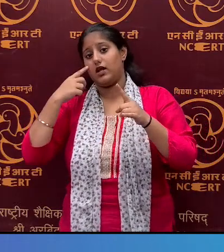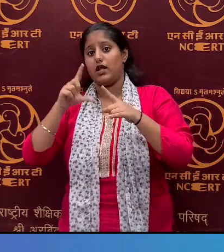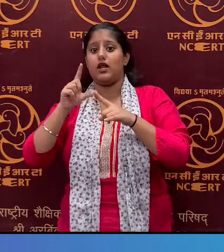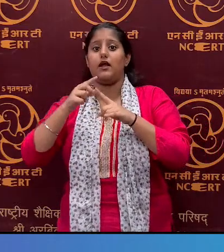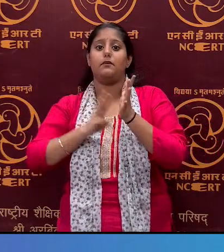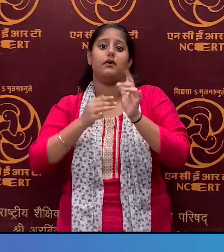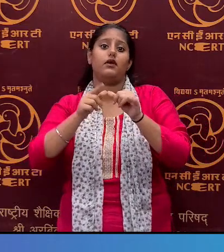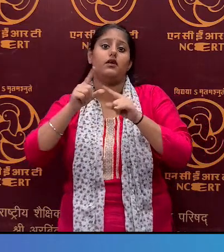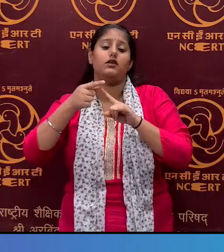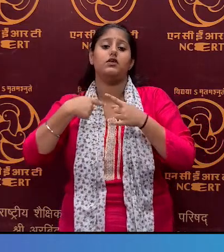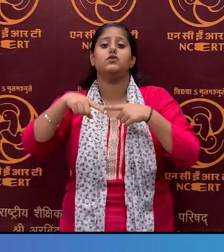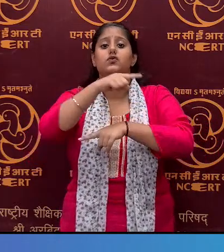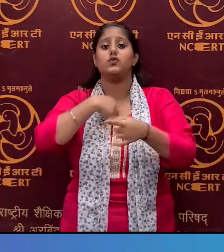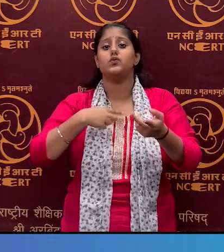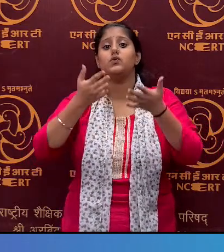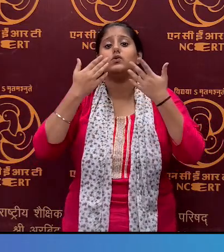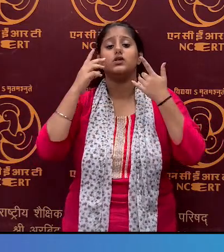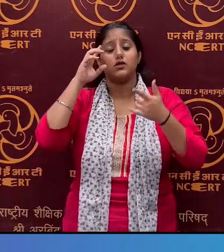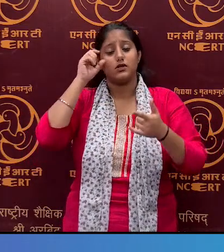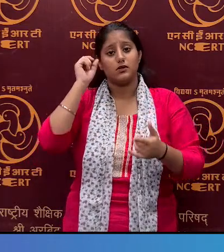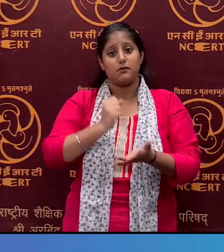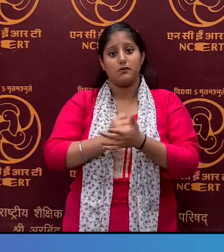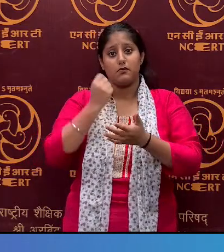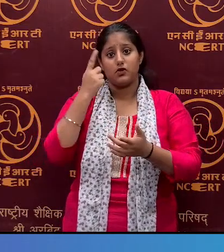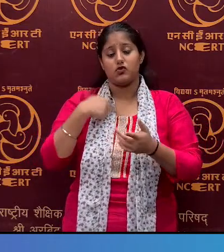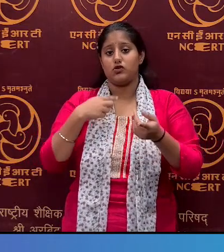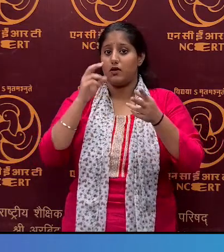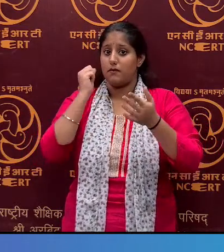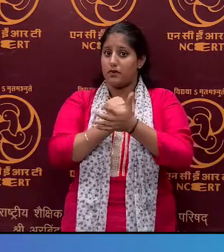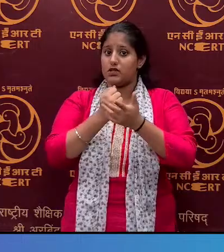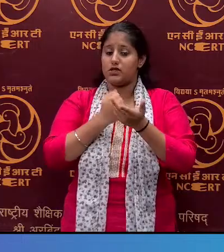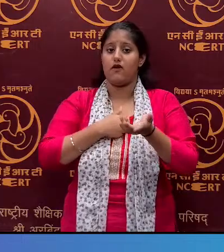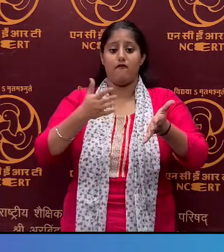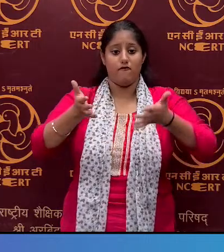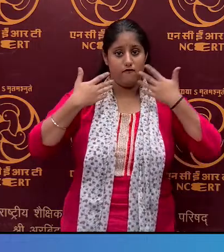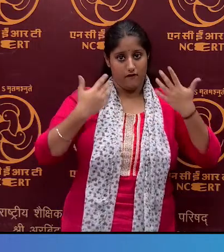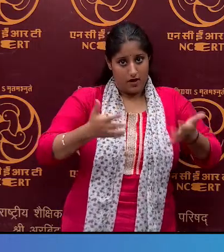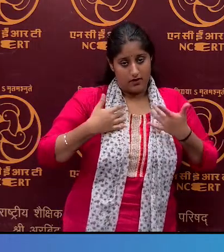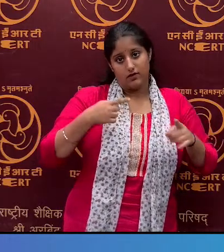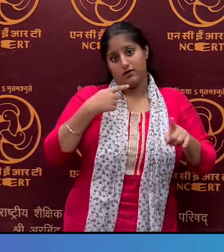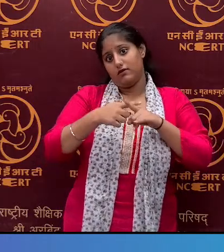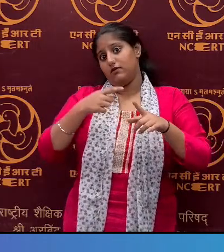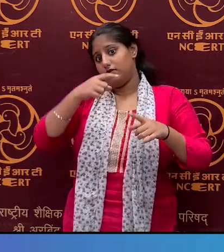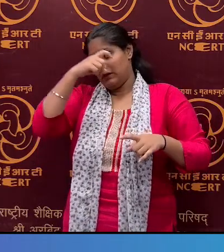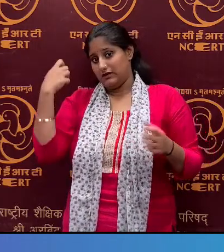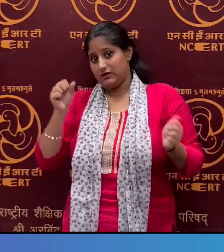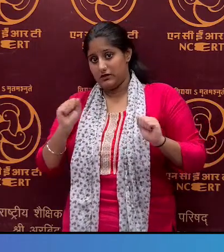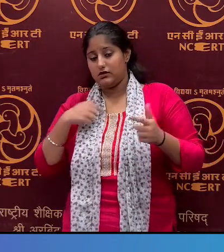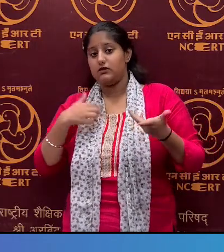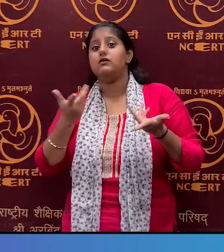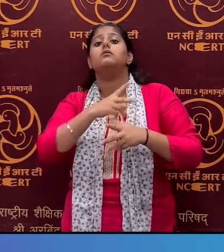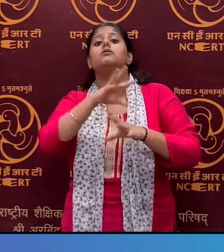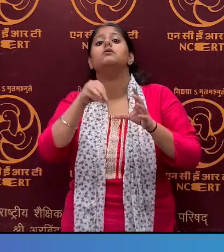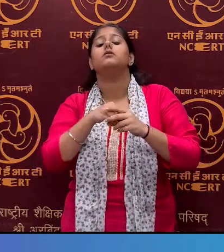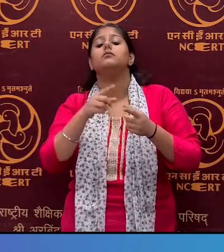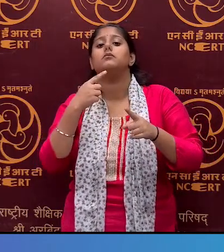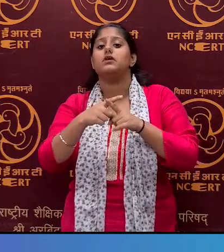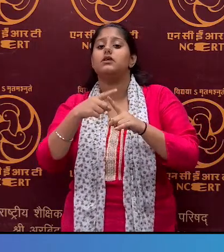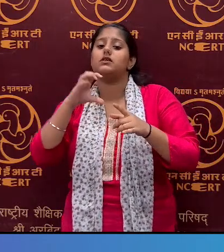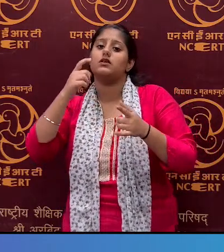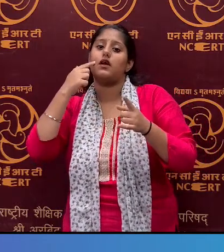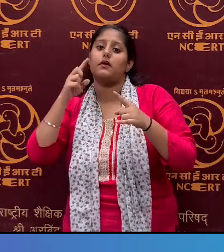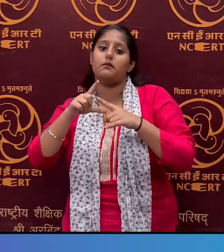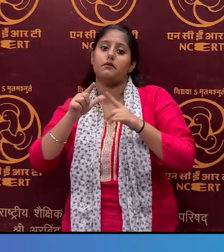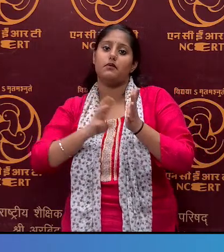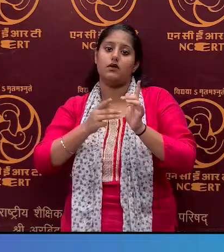we need to understand the basic difference between weather and climate. Remember, weather is a